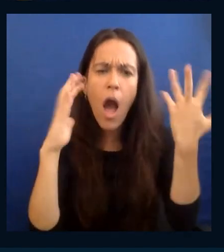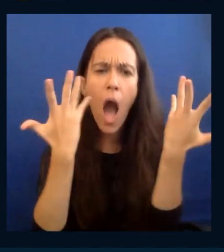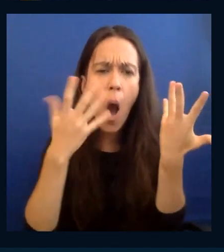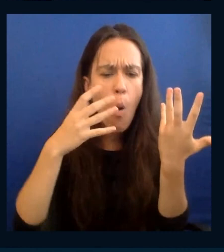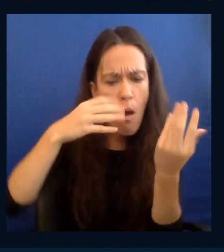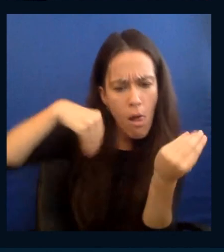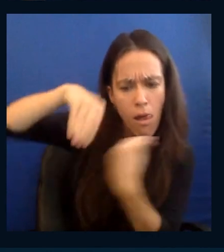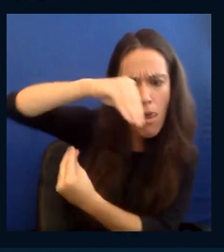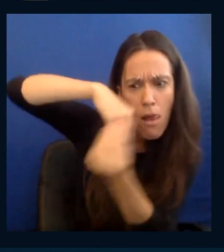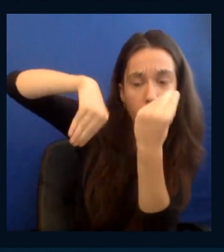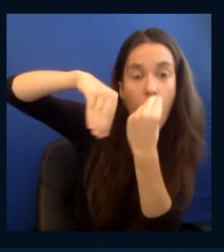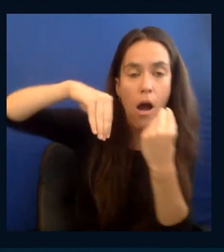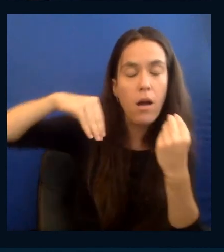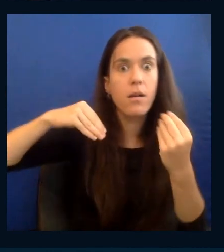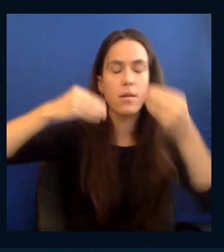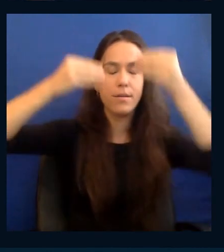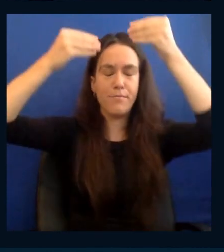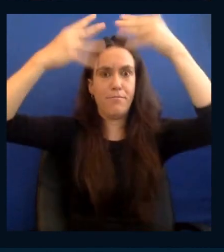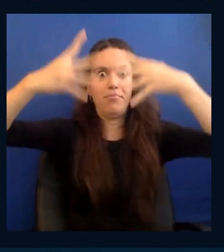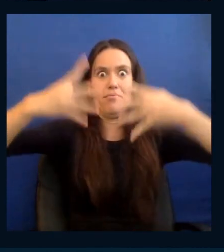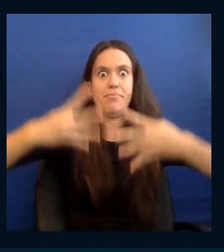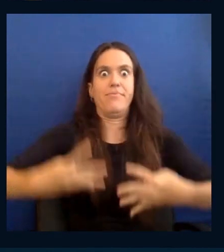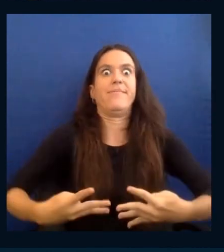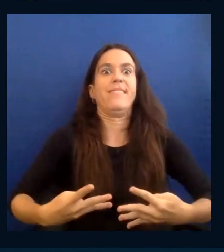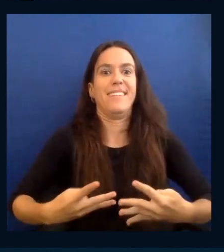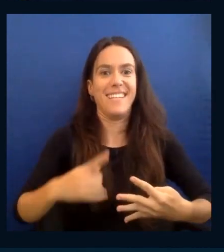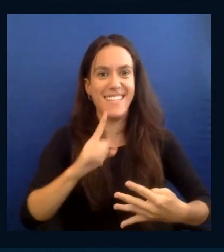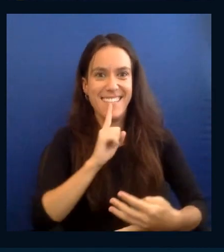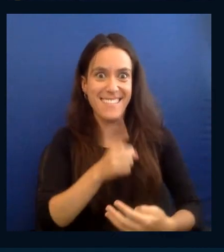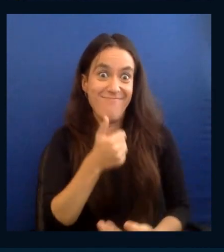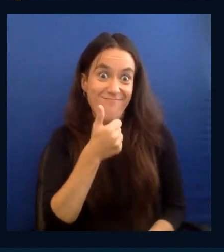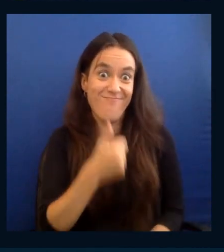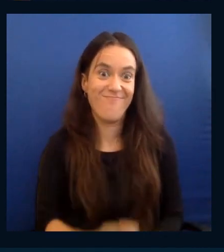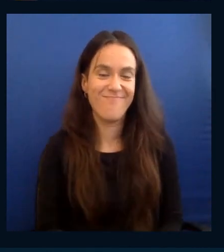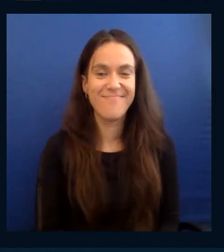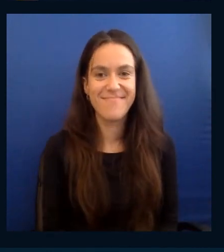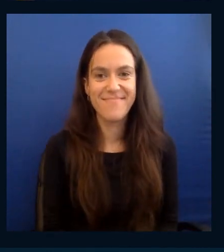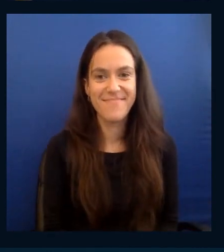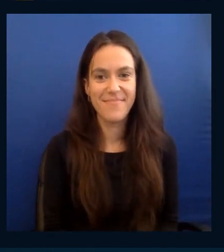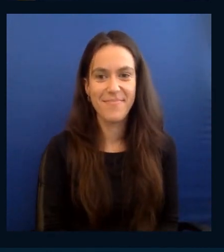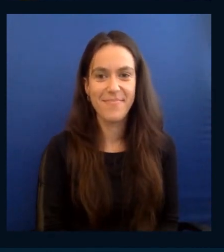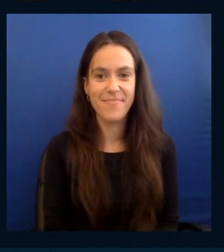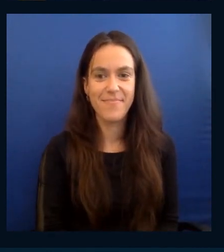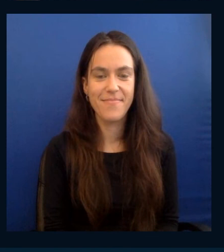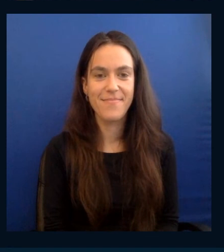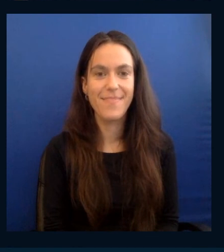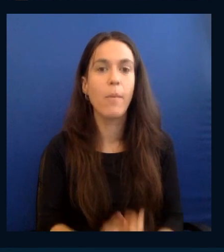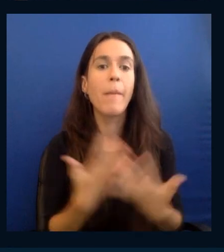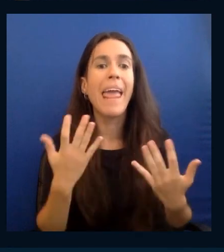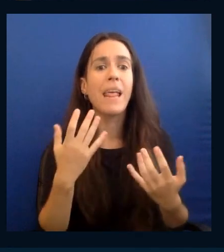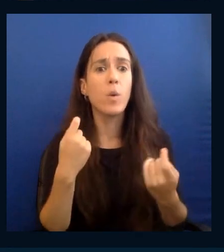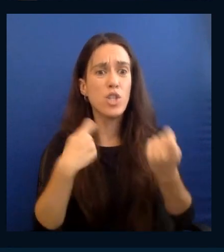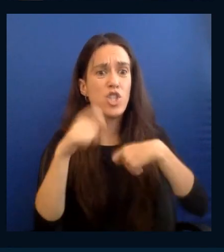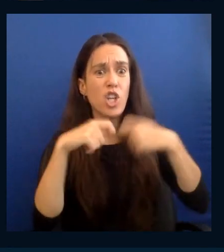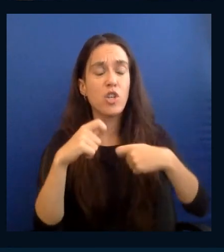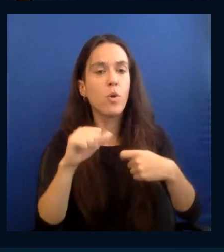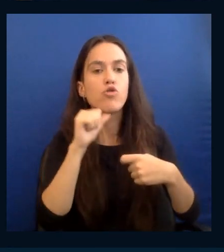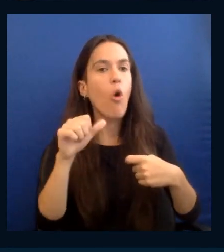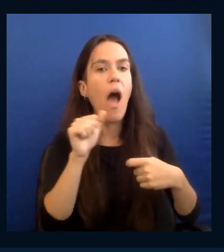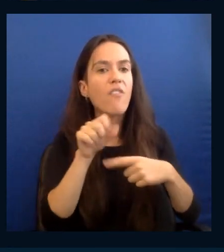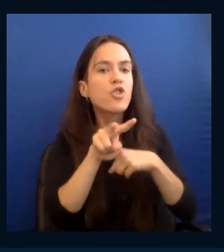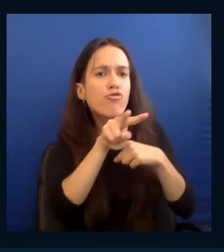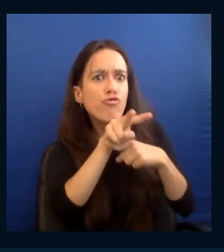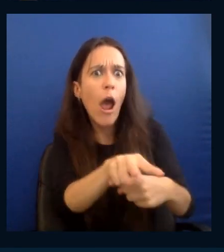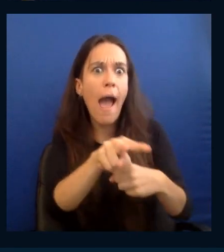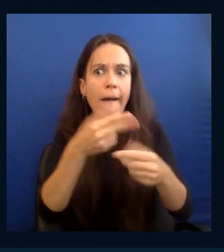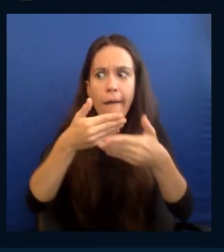these logs. We can feed that back into the organization. And that's really great, because a lot of times we make changes and we don't have that tracking mechanism. That helps